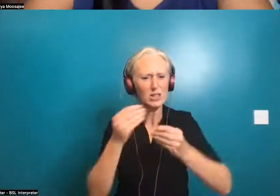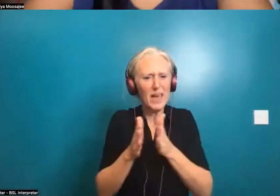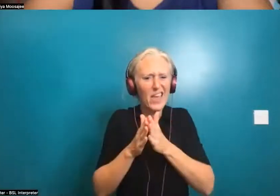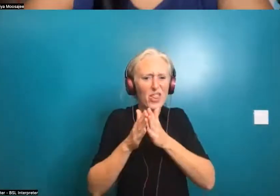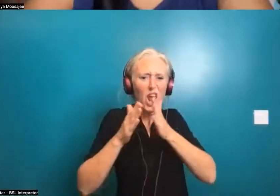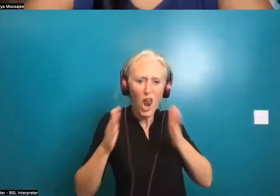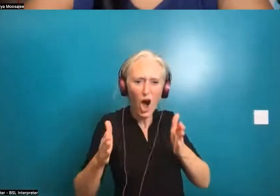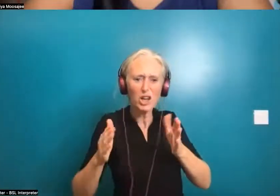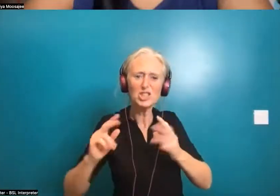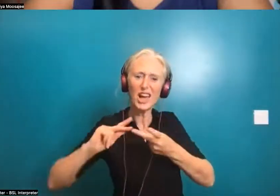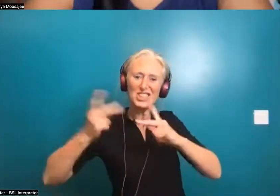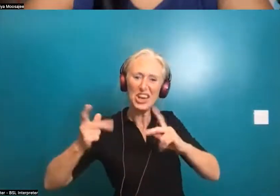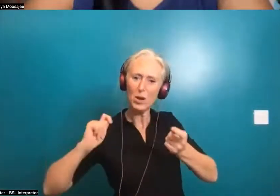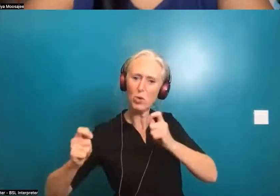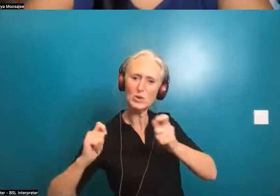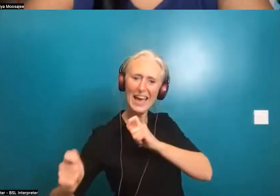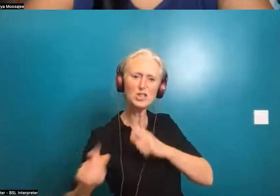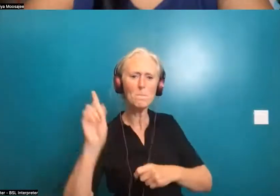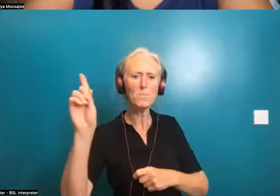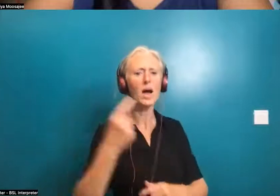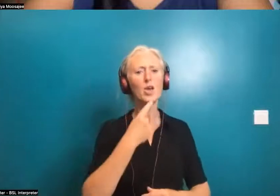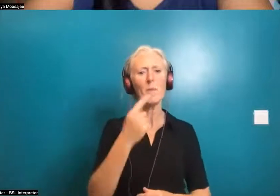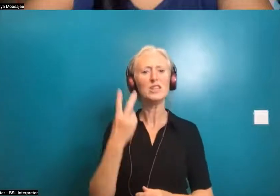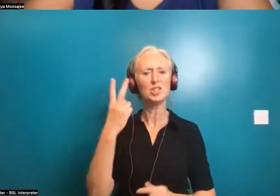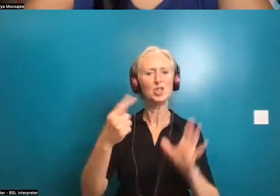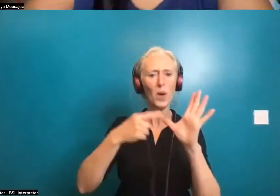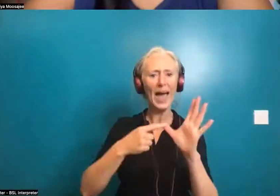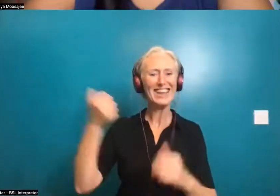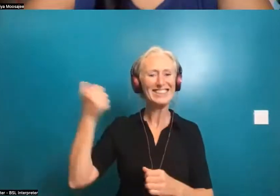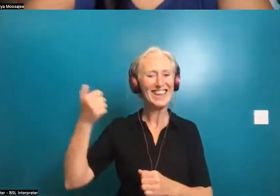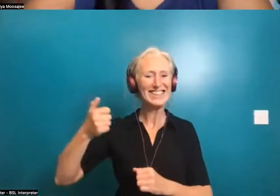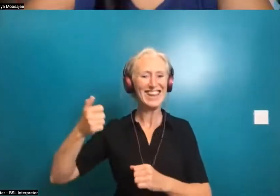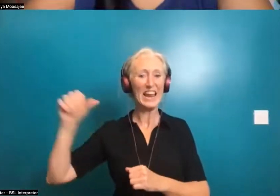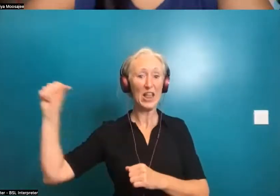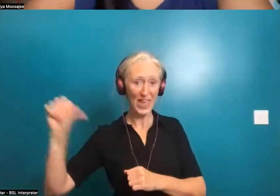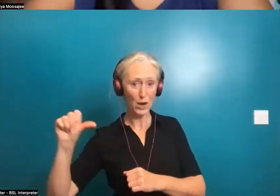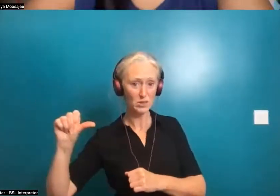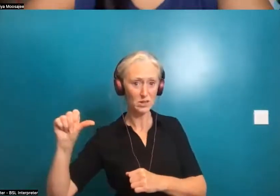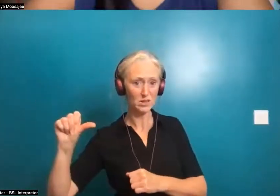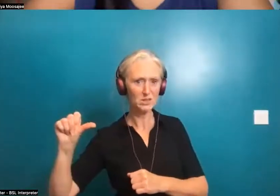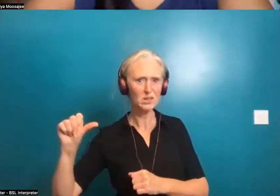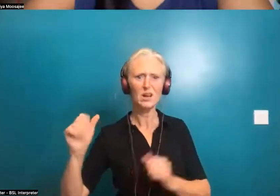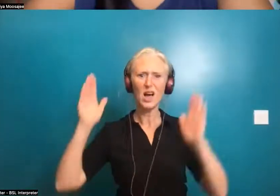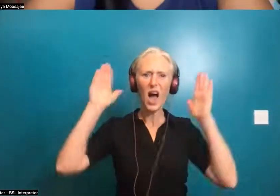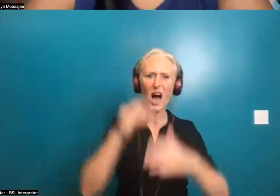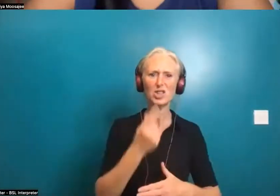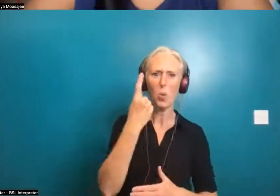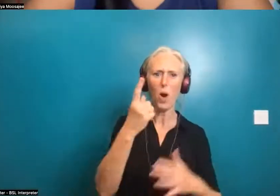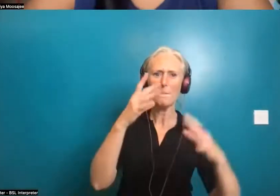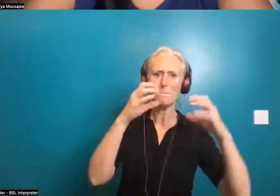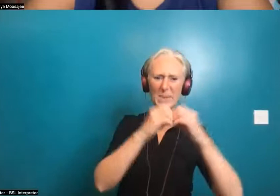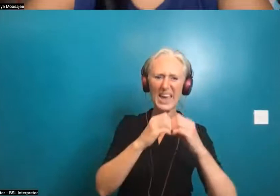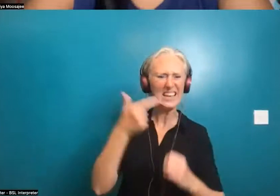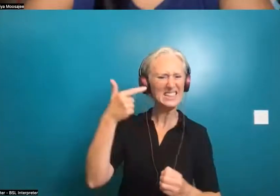mutations in terms of gene size, but you mentioned that Usher 2A is 16,000 and Usher 1B is 7,000. Could you please explain